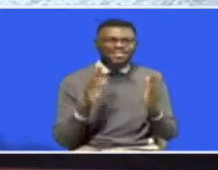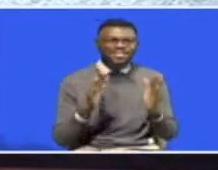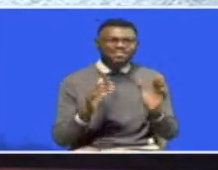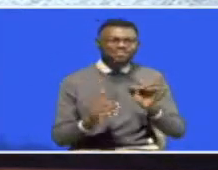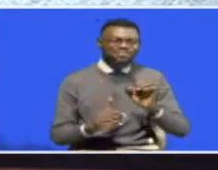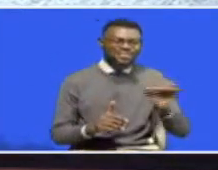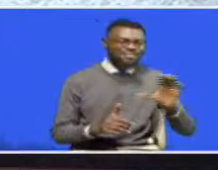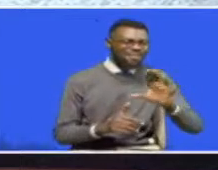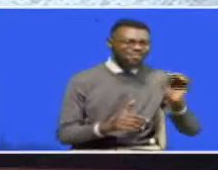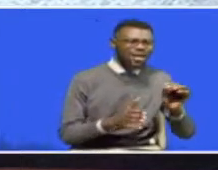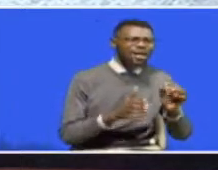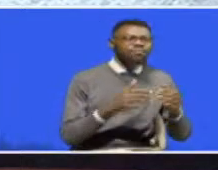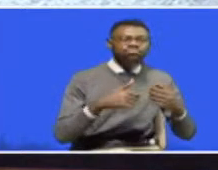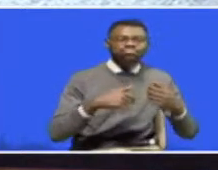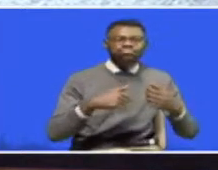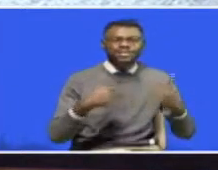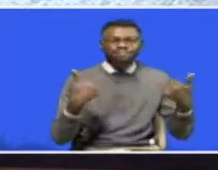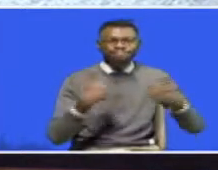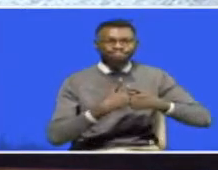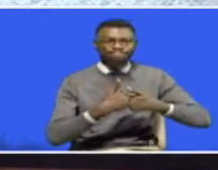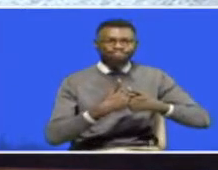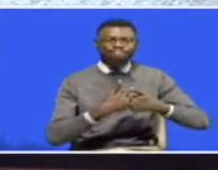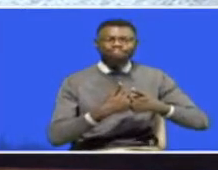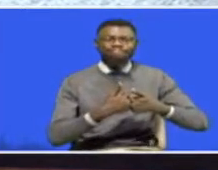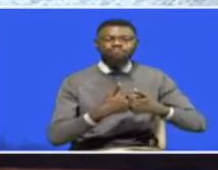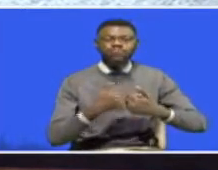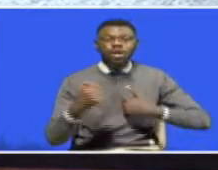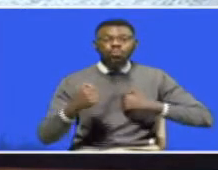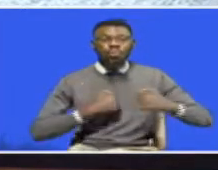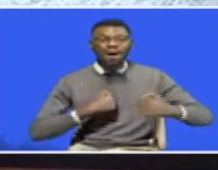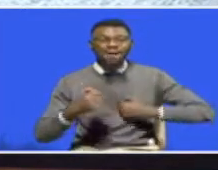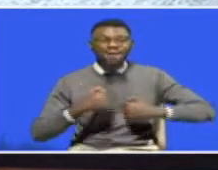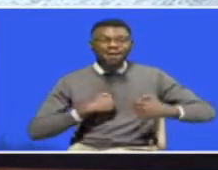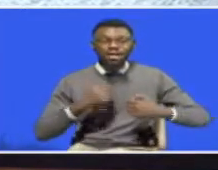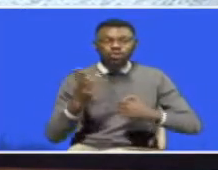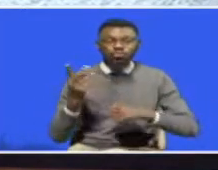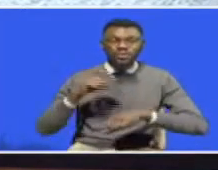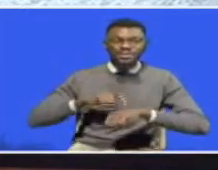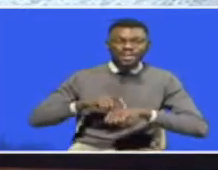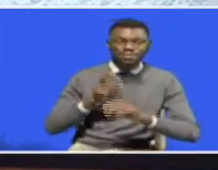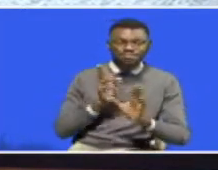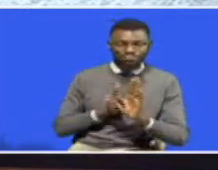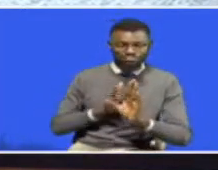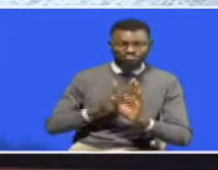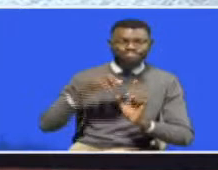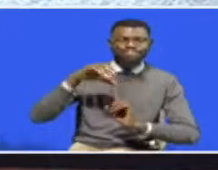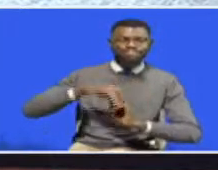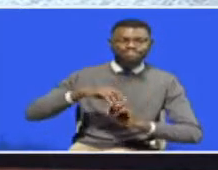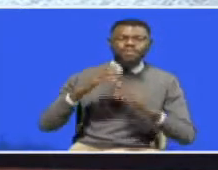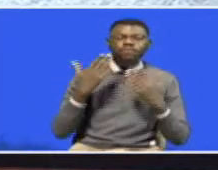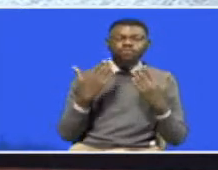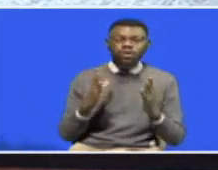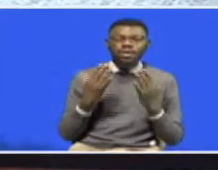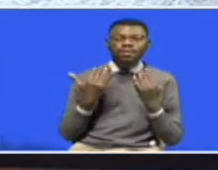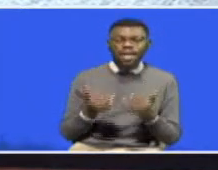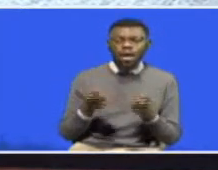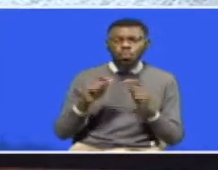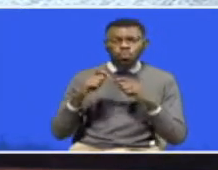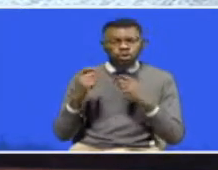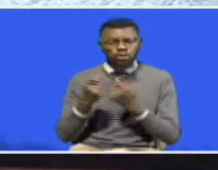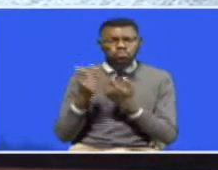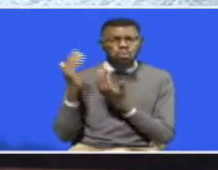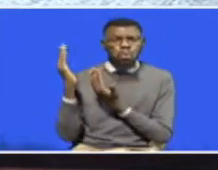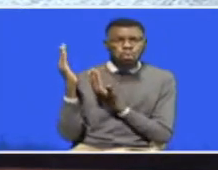School Games that were held in Rwanda. Having participated twice in the championships, the team hopes to clinch the